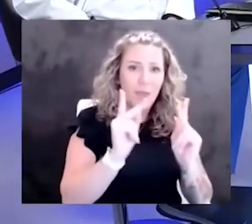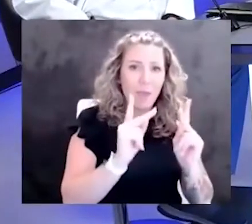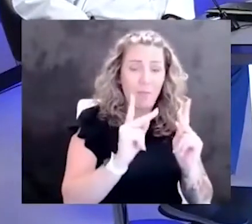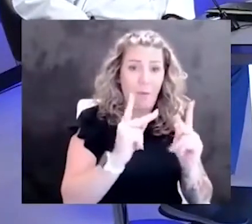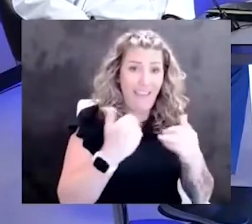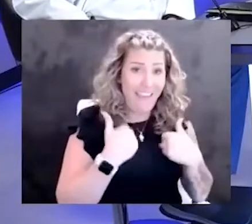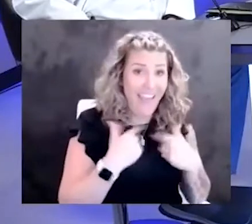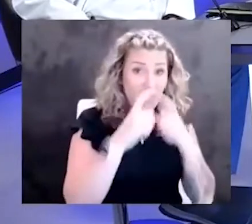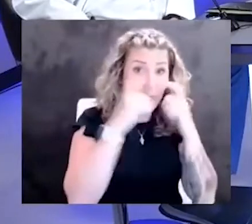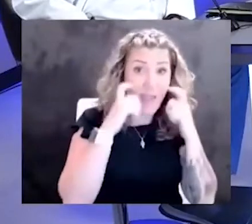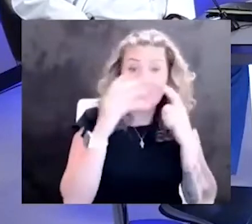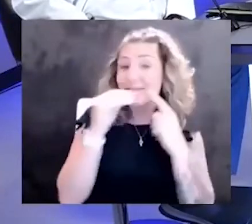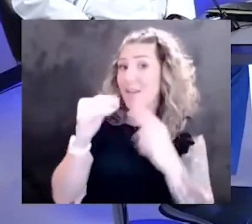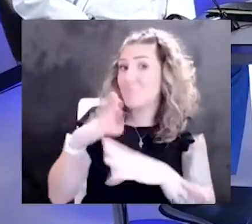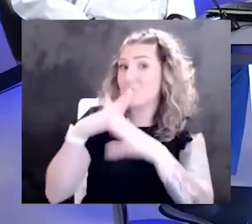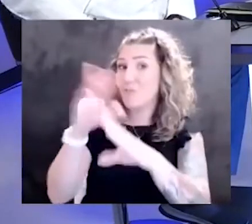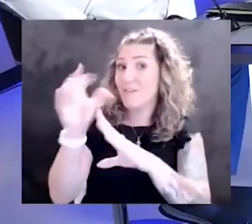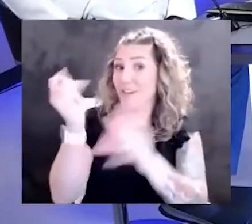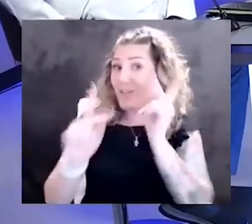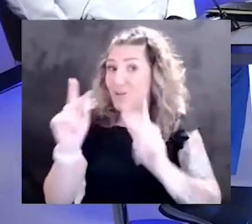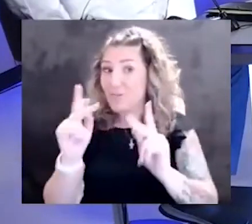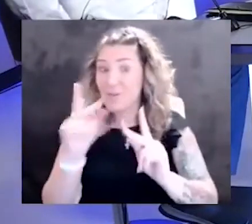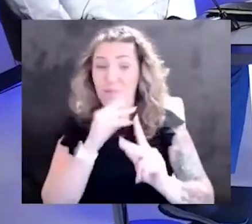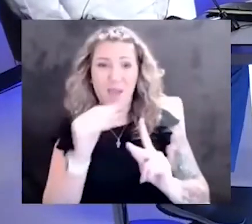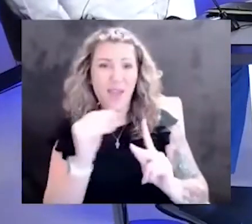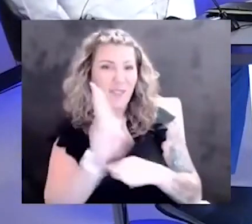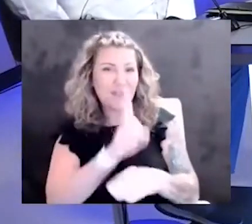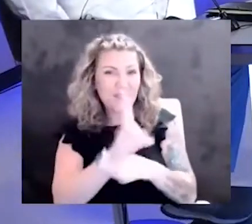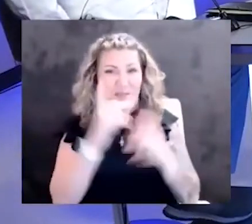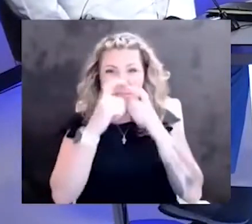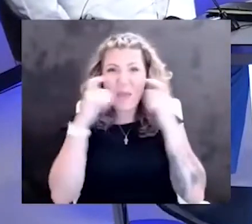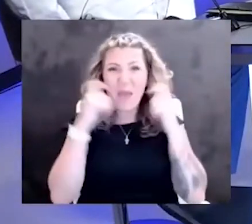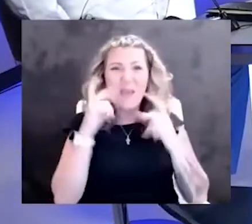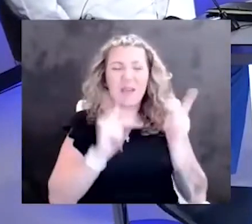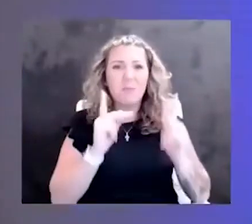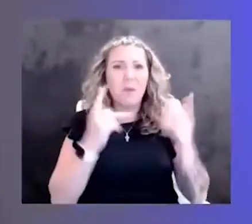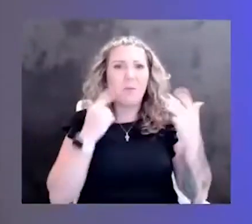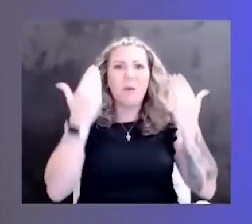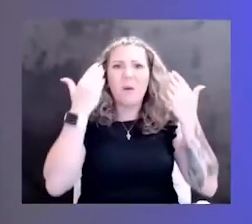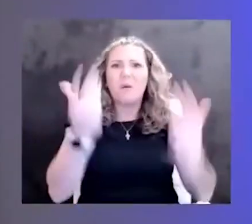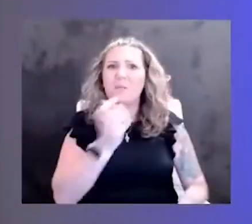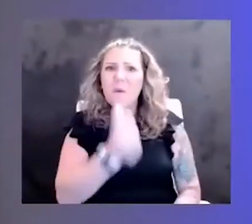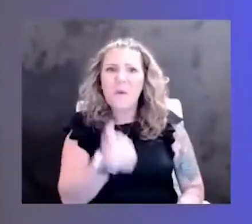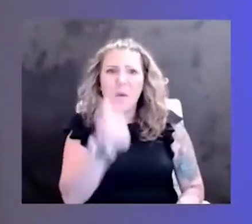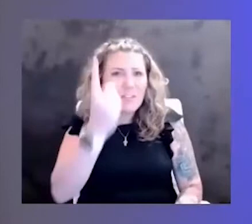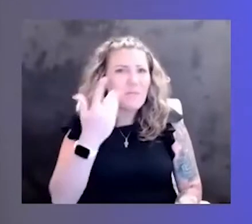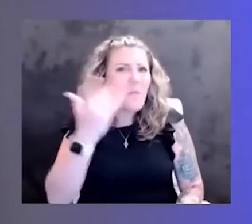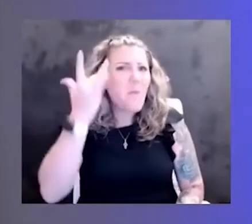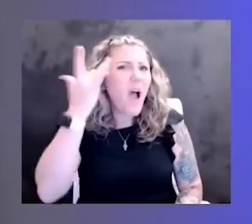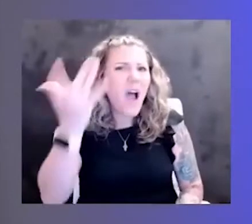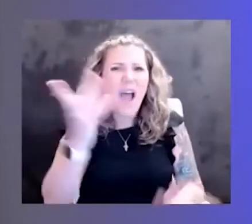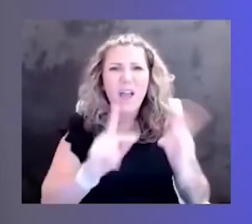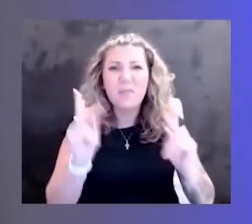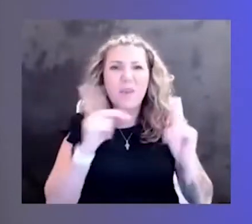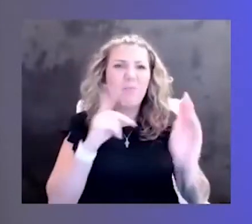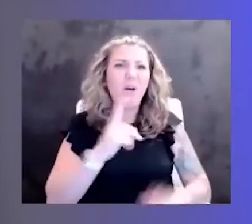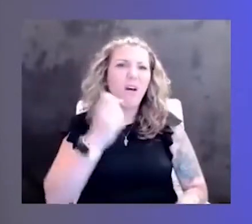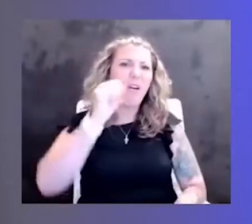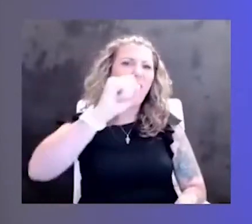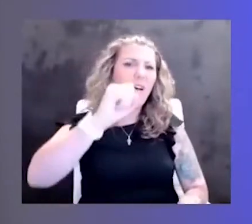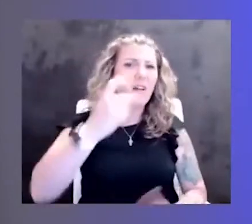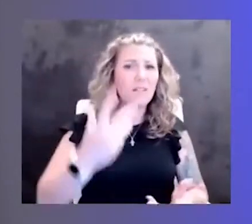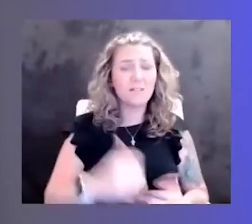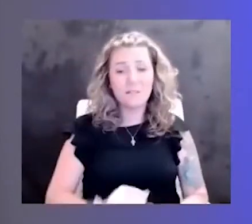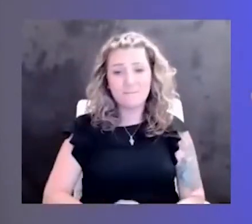wanna was ask just you about the politicization of the mask. I still don't understand that. Oh, I don't understand that either.